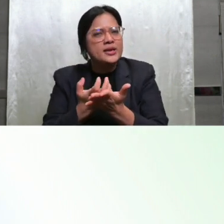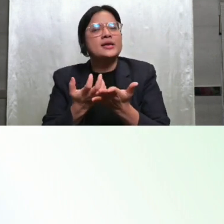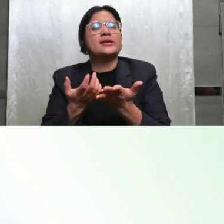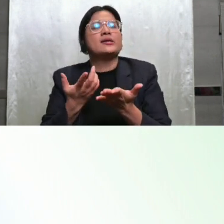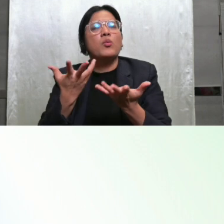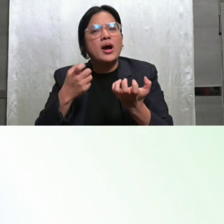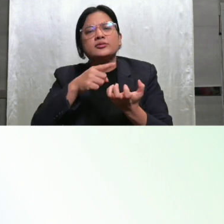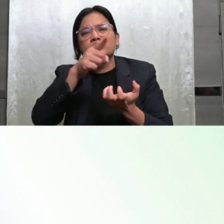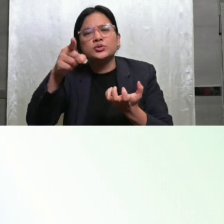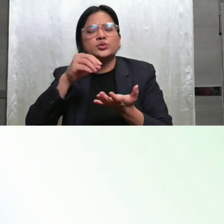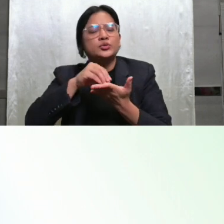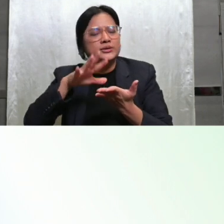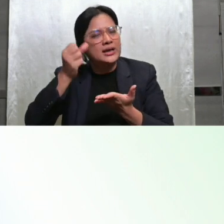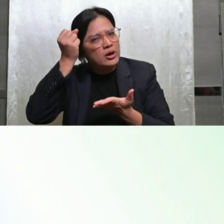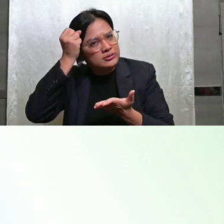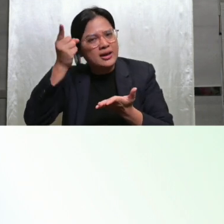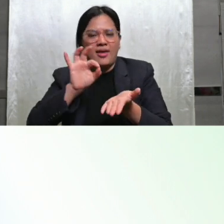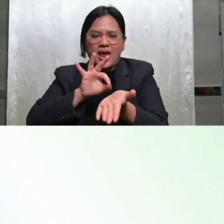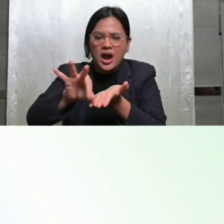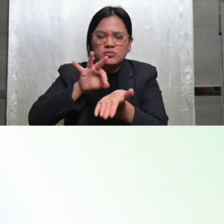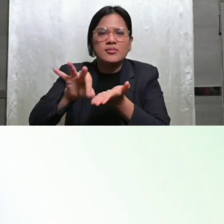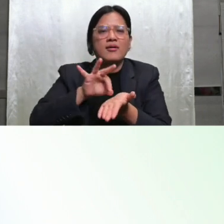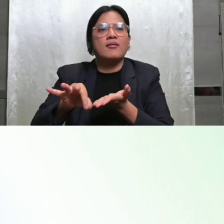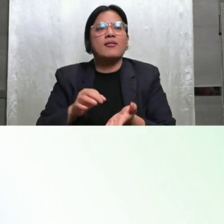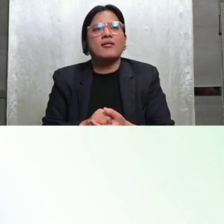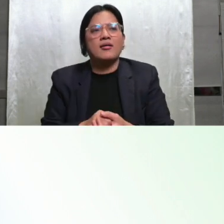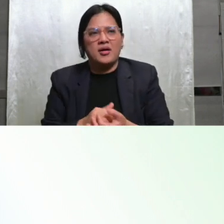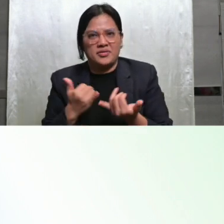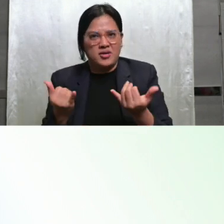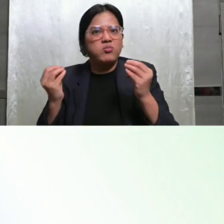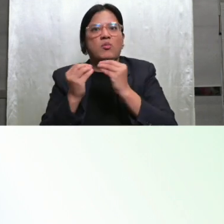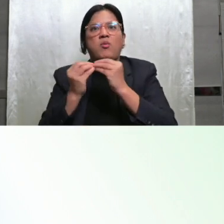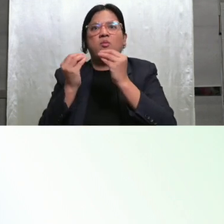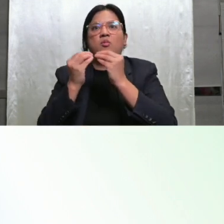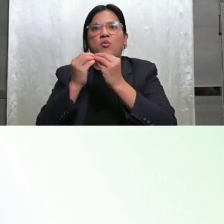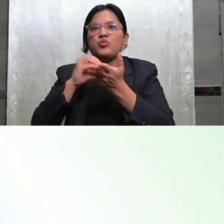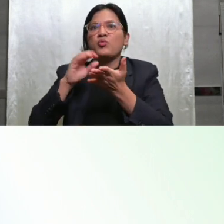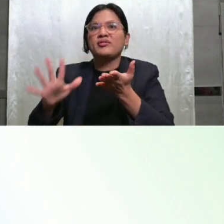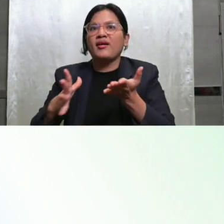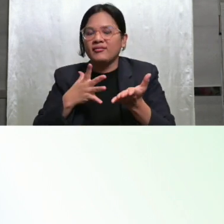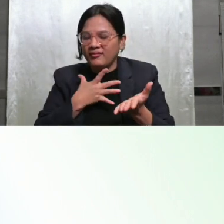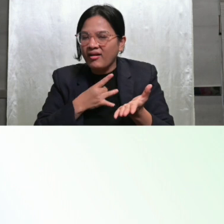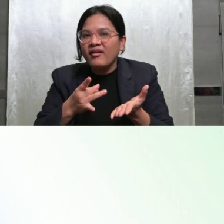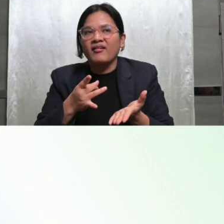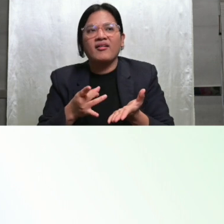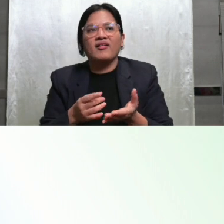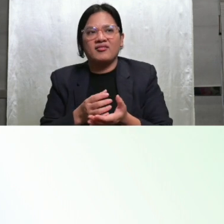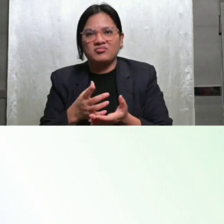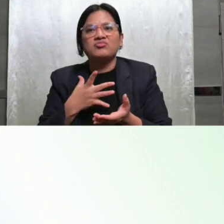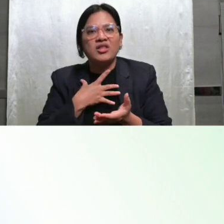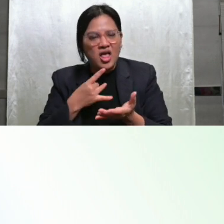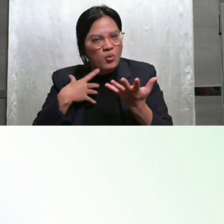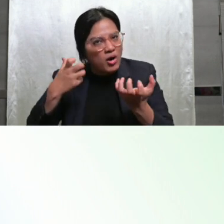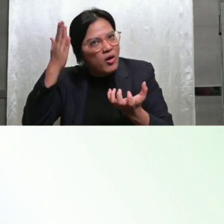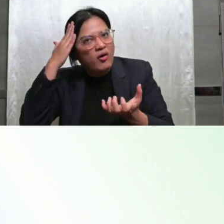women who are actually got facilitation out of this program. In middle schools, our program actually received